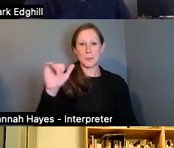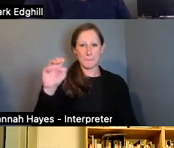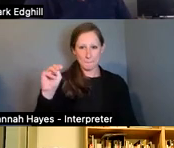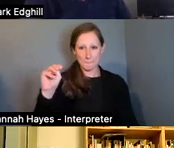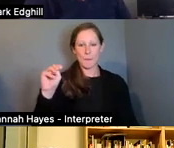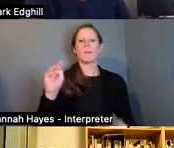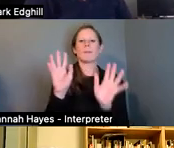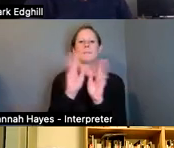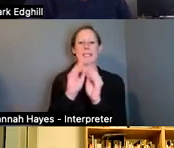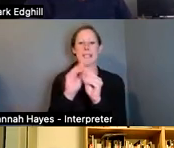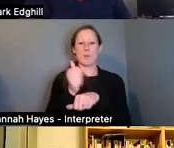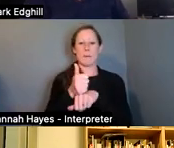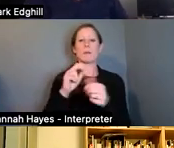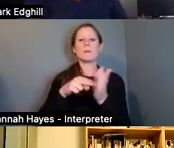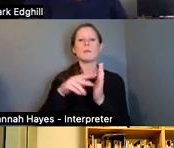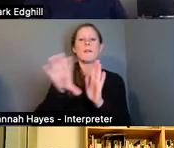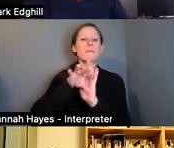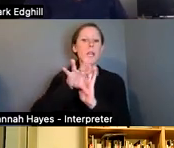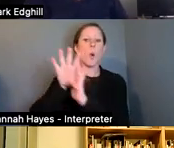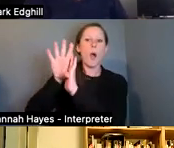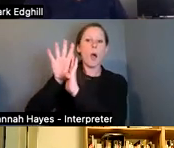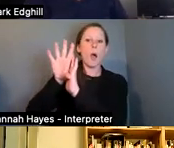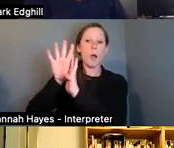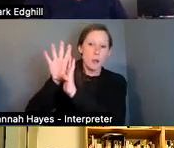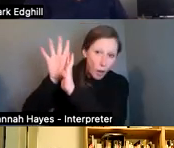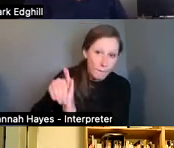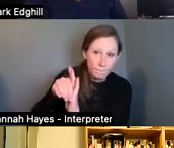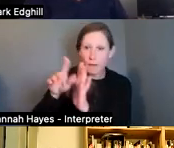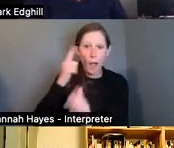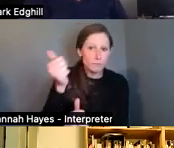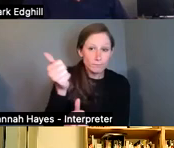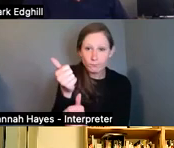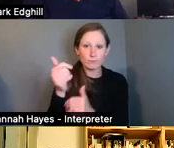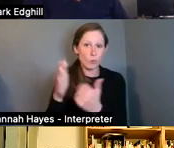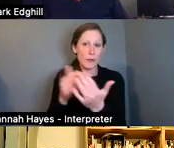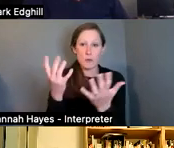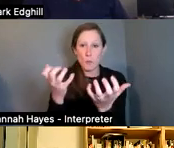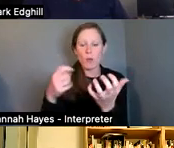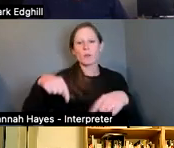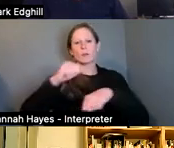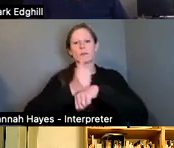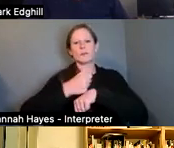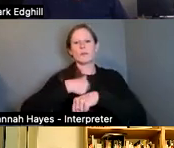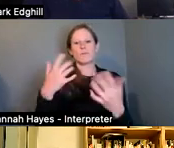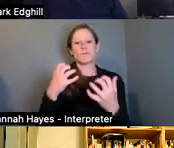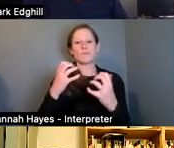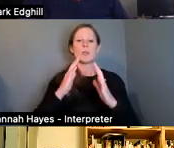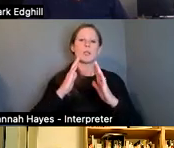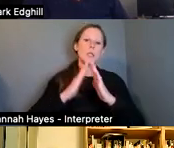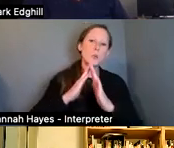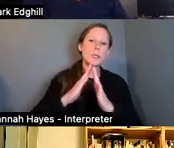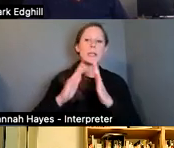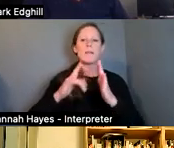leave your video on, you can turn your video off. But we did this format so that we could create community and